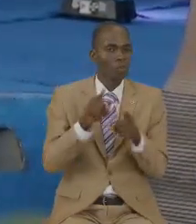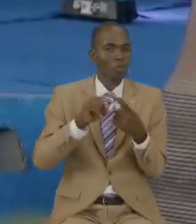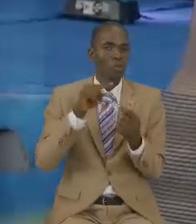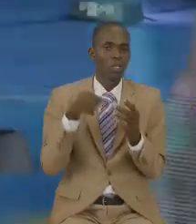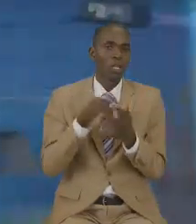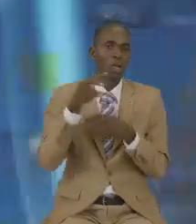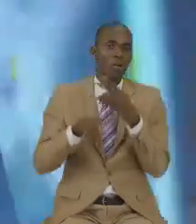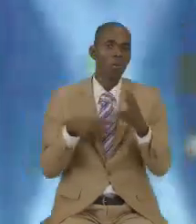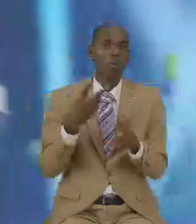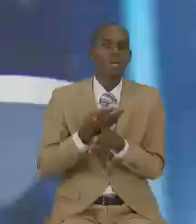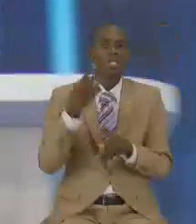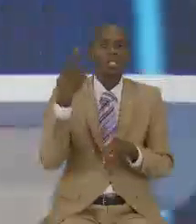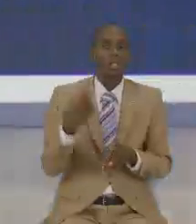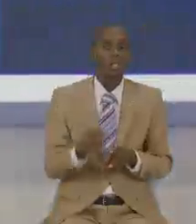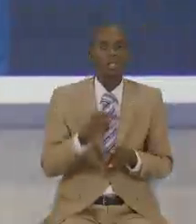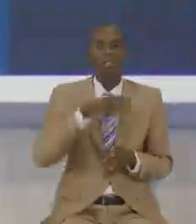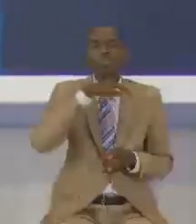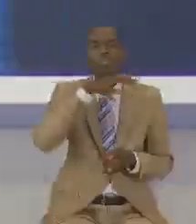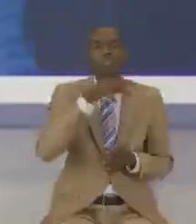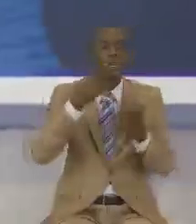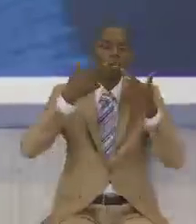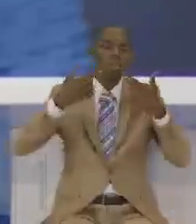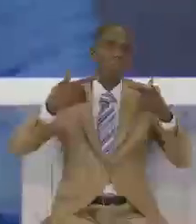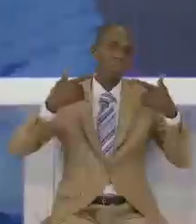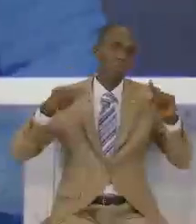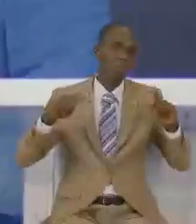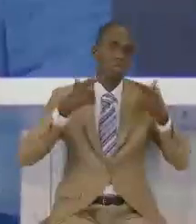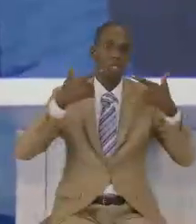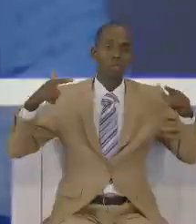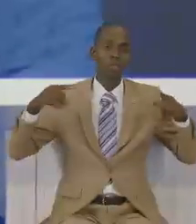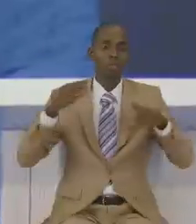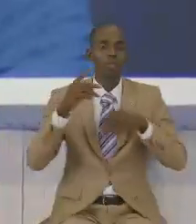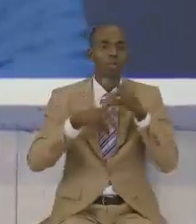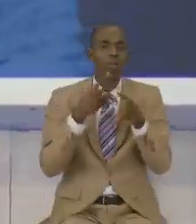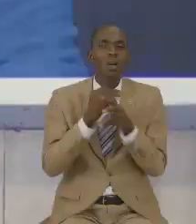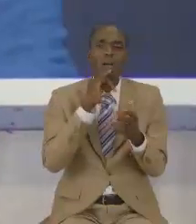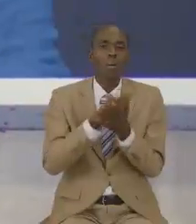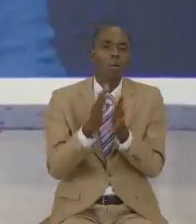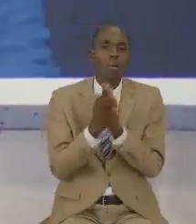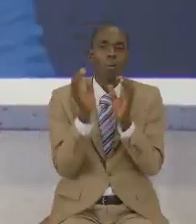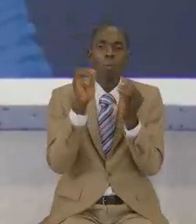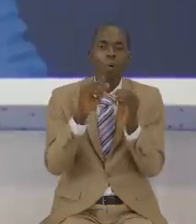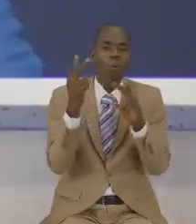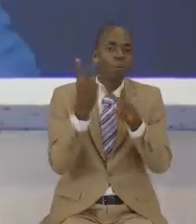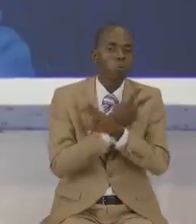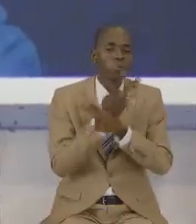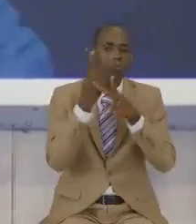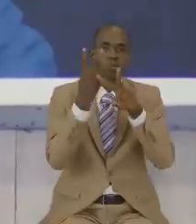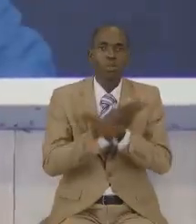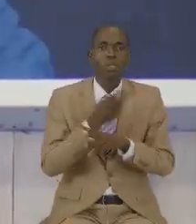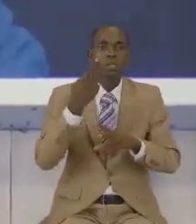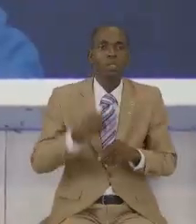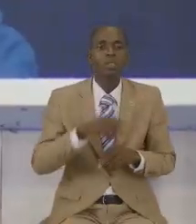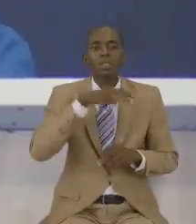The rotting language of the world is becoming worse and worse. And the rotting dressing of